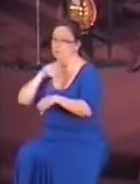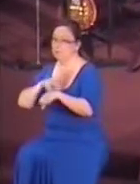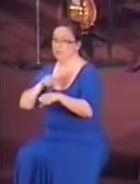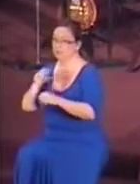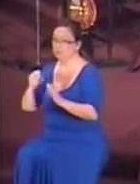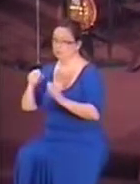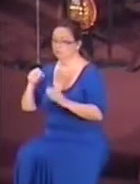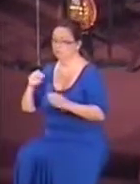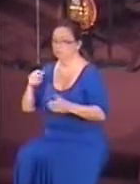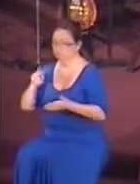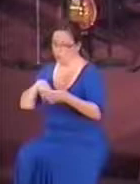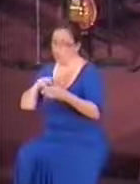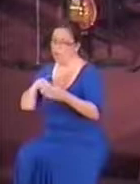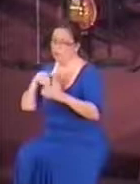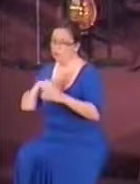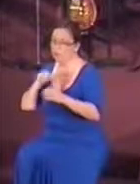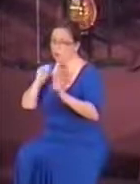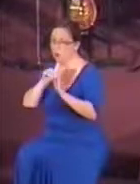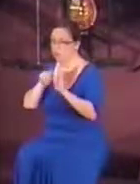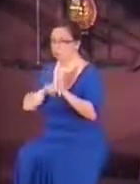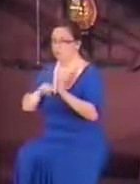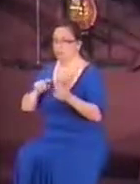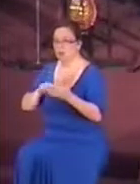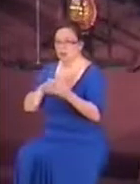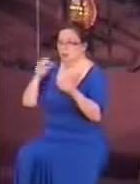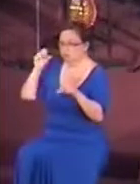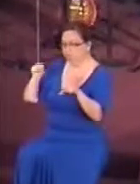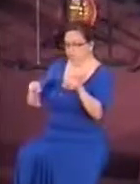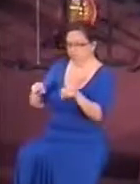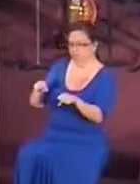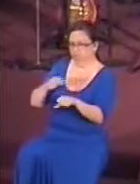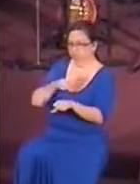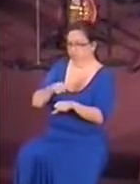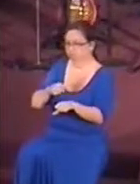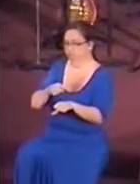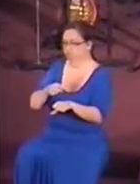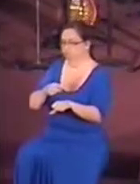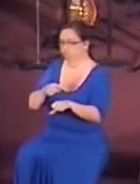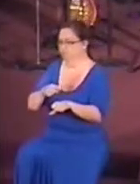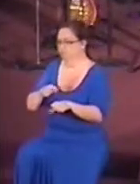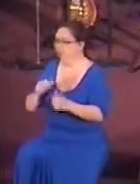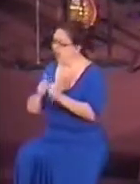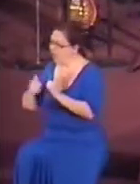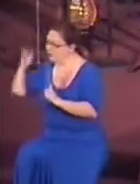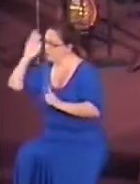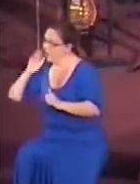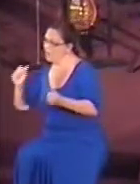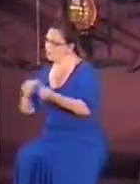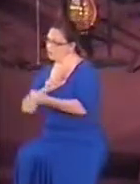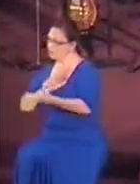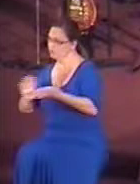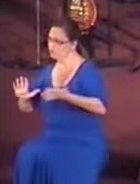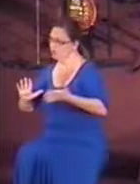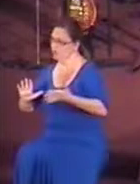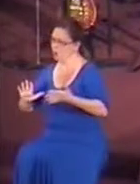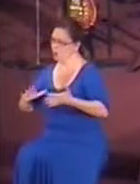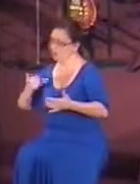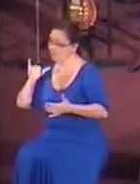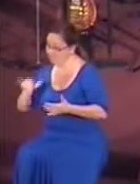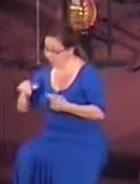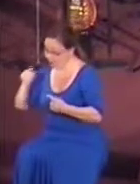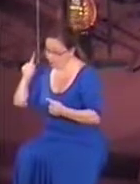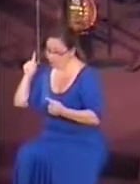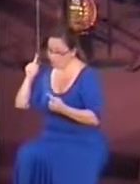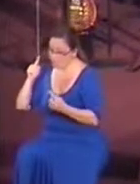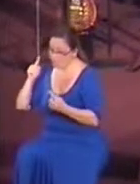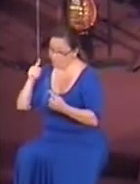Testament. And so they begin to doubt, right? How could God, how could Jesus, how could the Messiah destroy the very thing